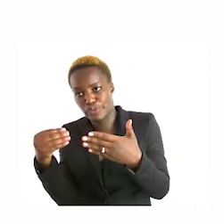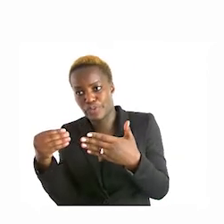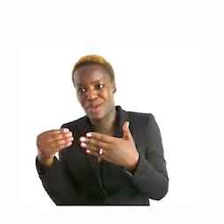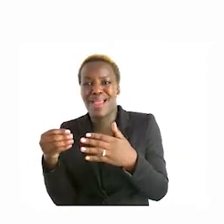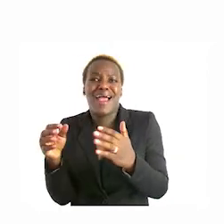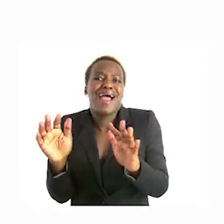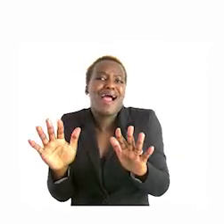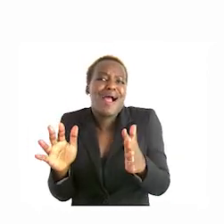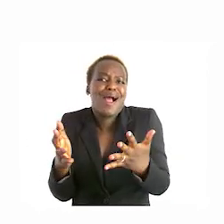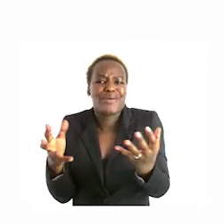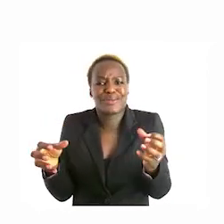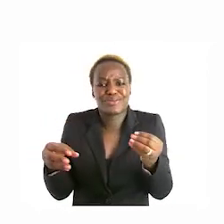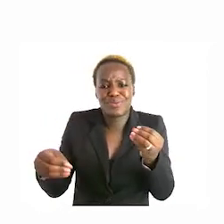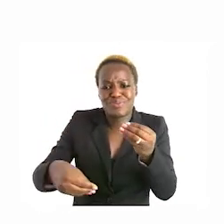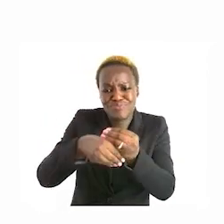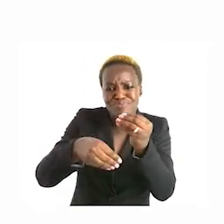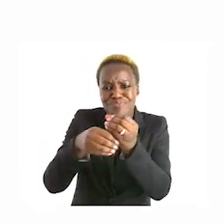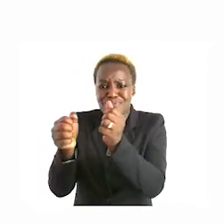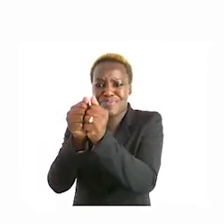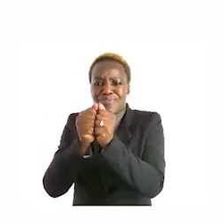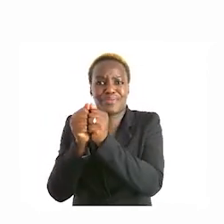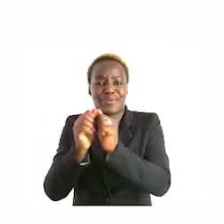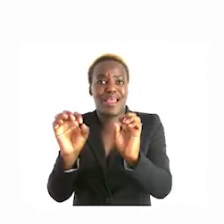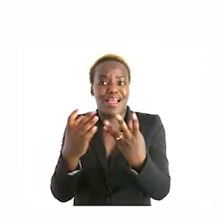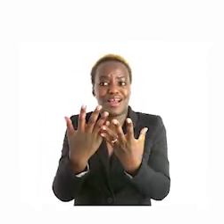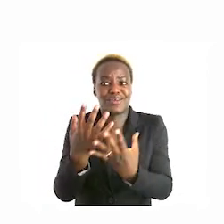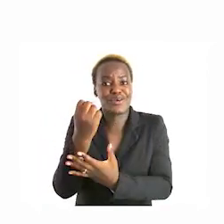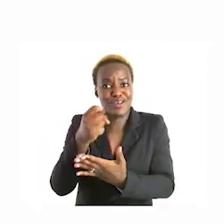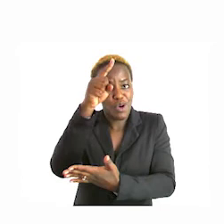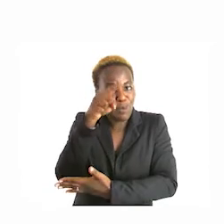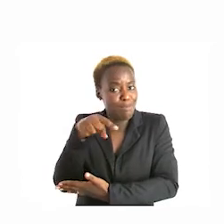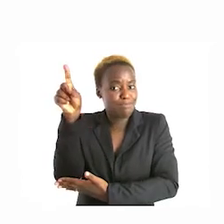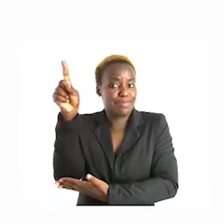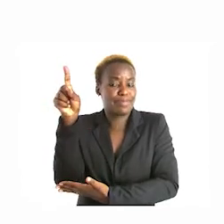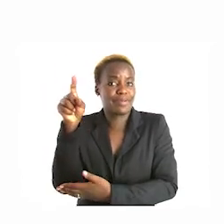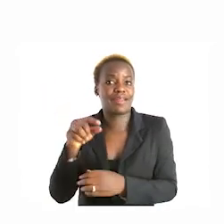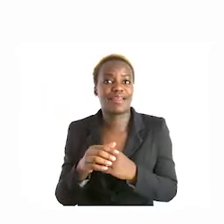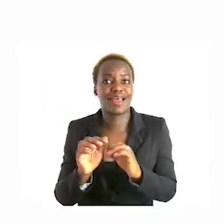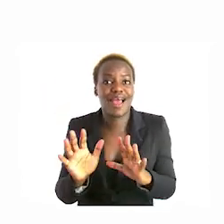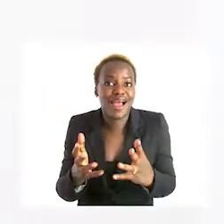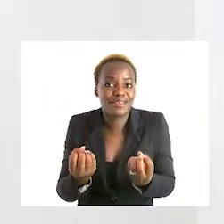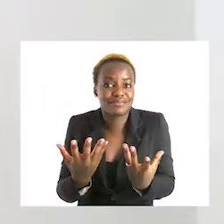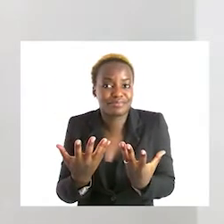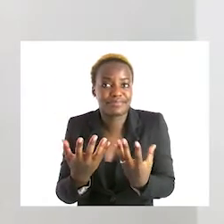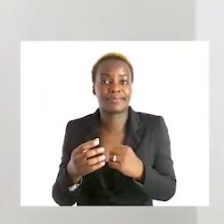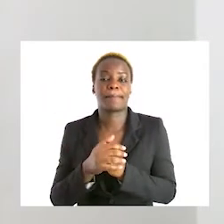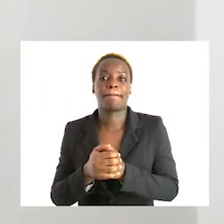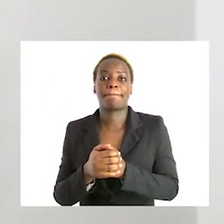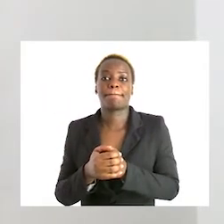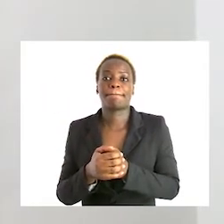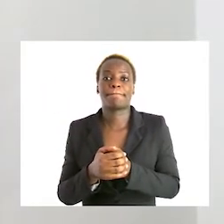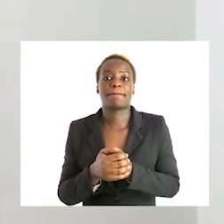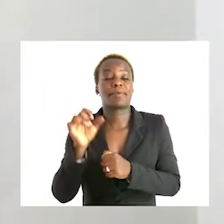How can you calculate to come to an accurate answer? You can also do it this way. If you